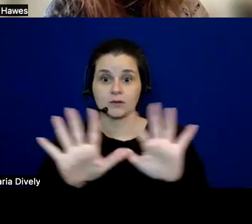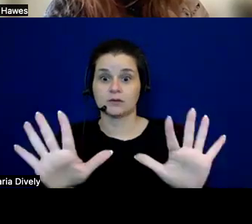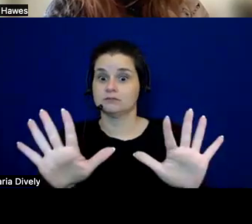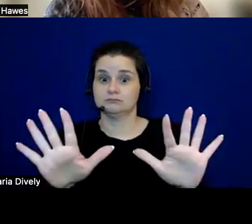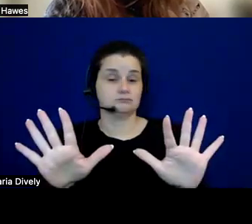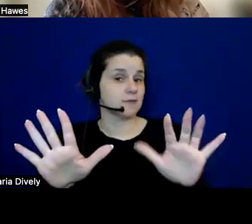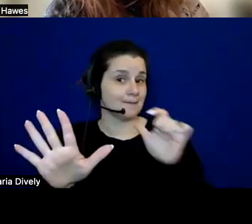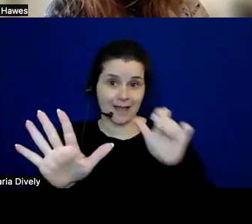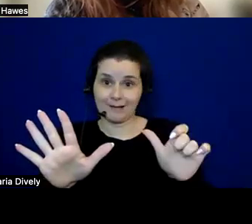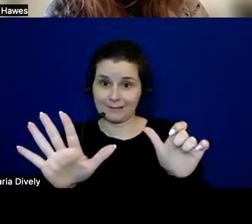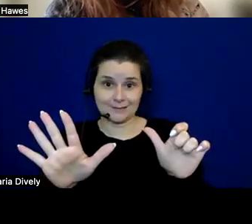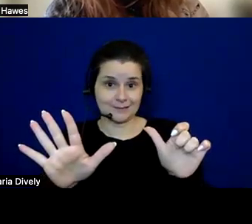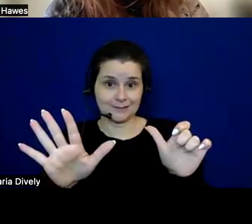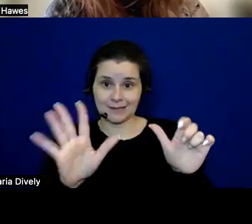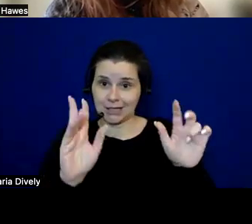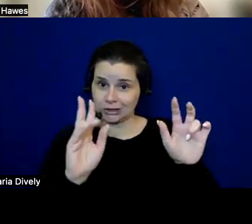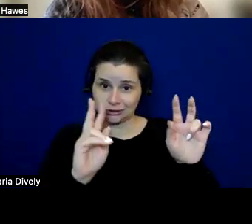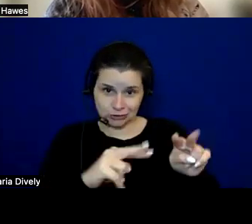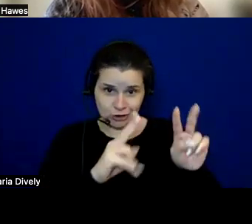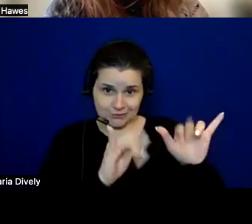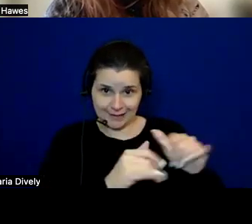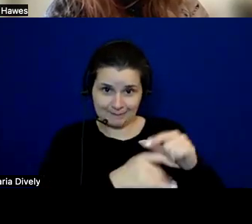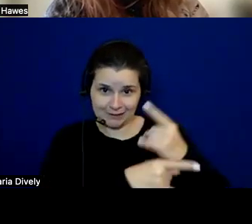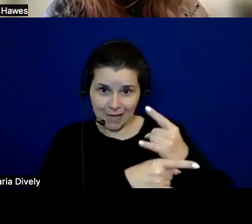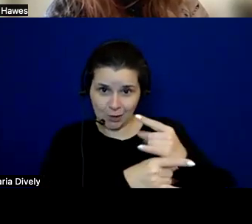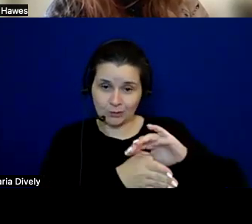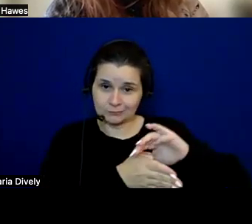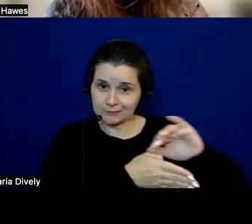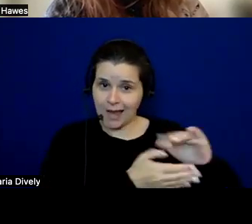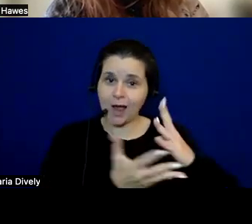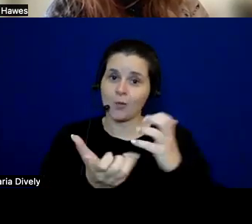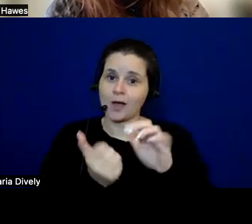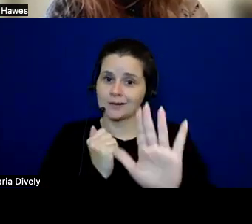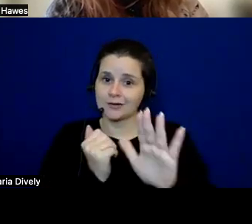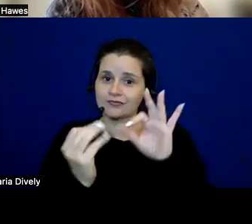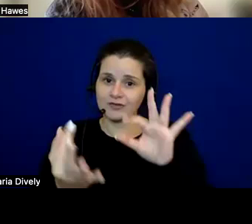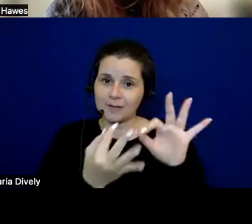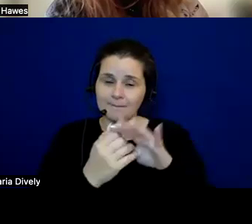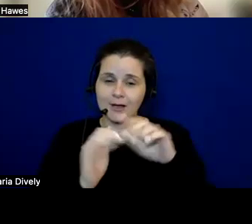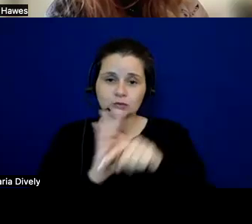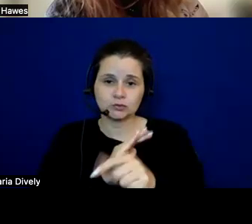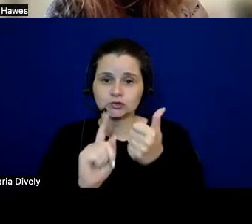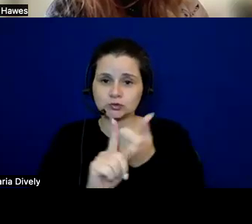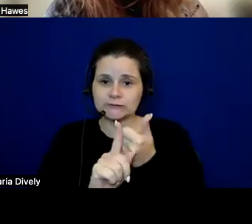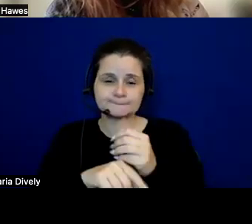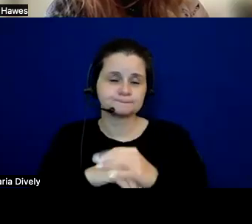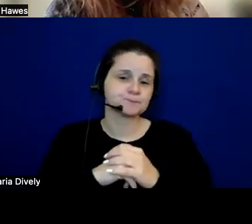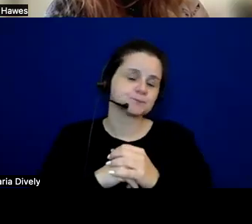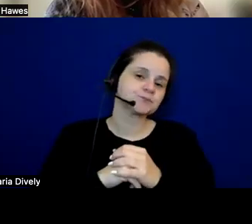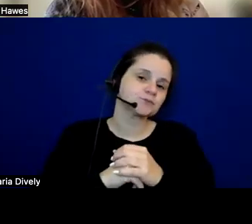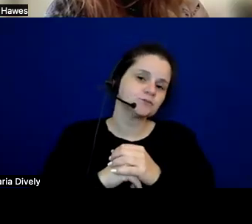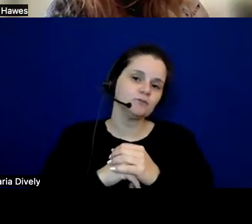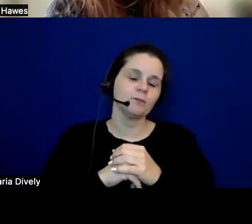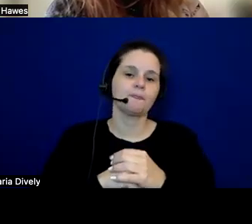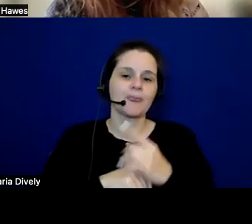gonna talk about that. I really want her input as to about suicide. And